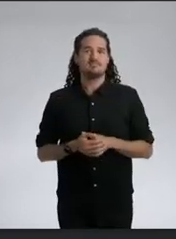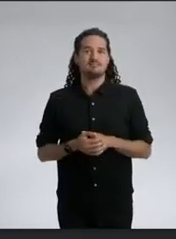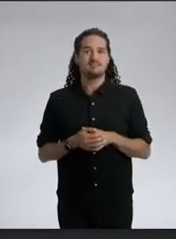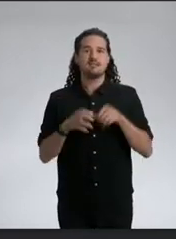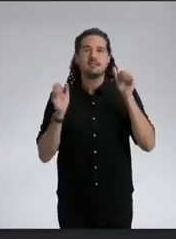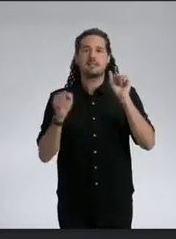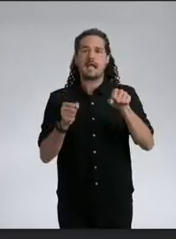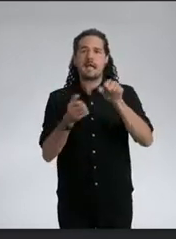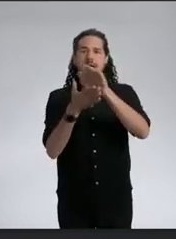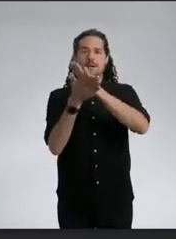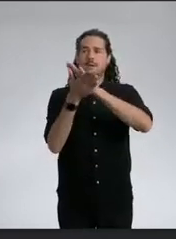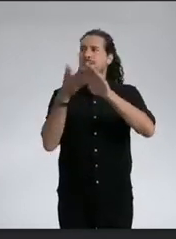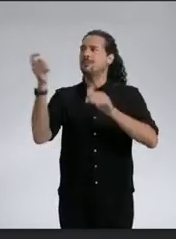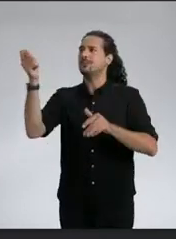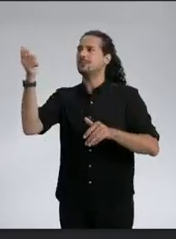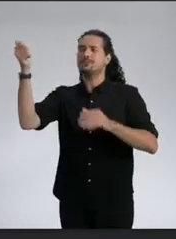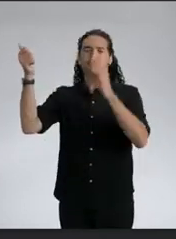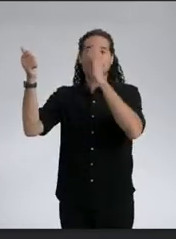them all back.